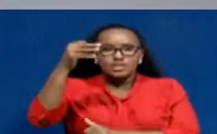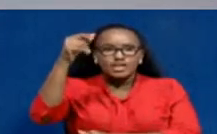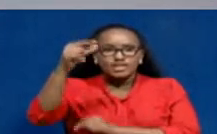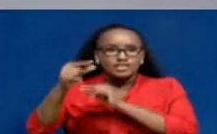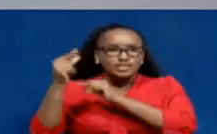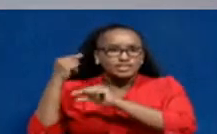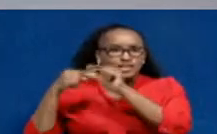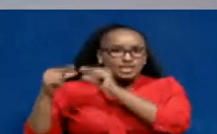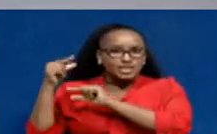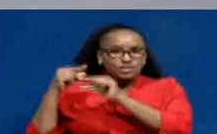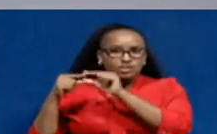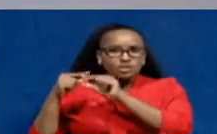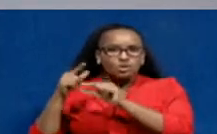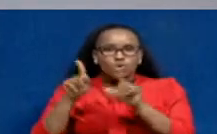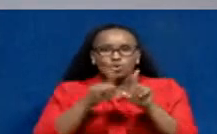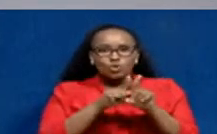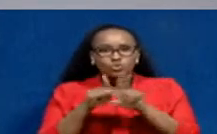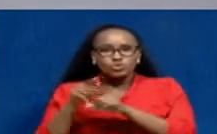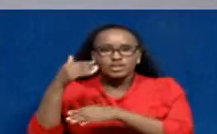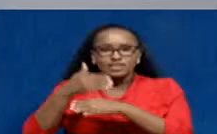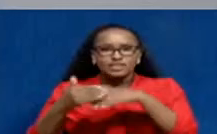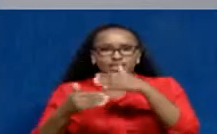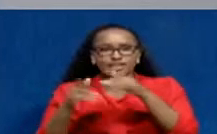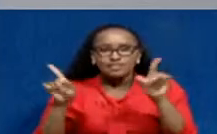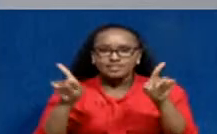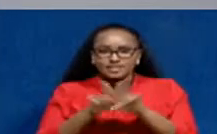generations shall also build.